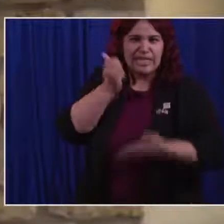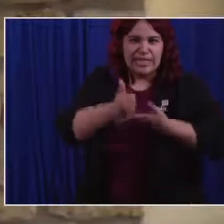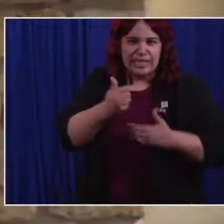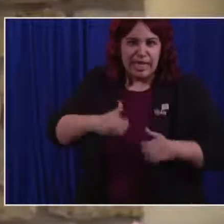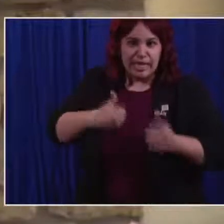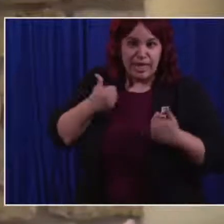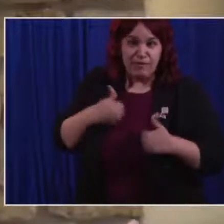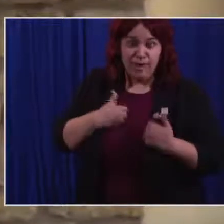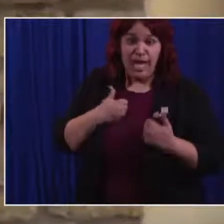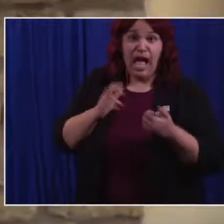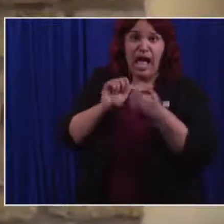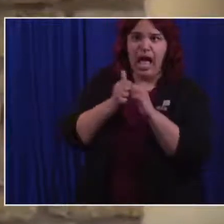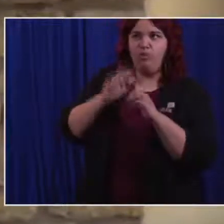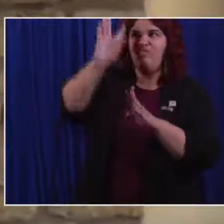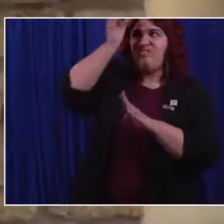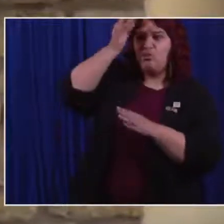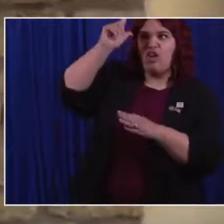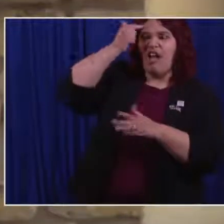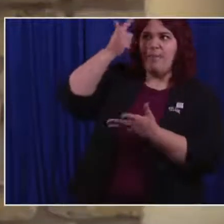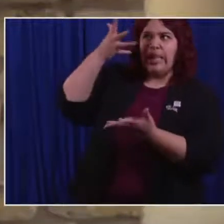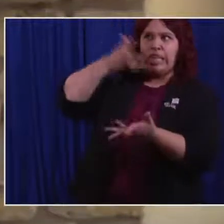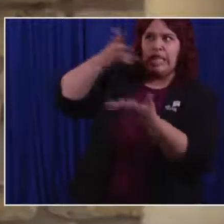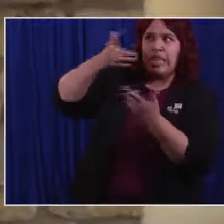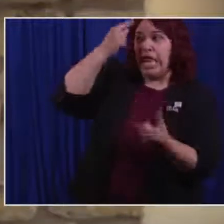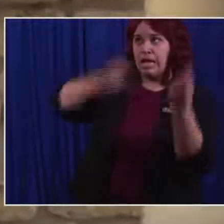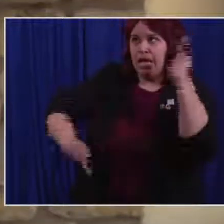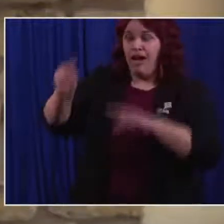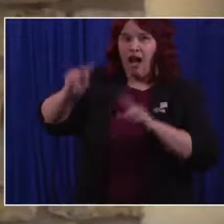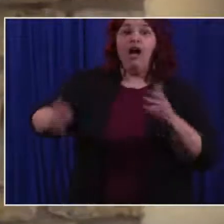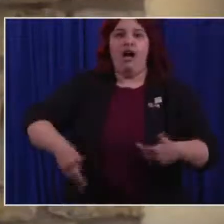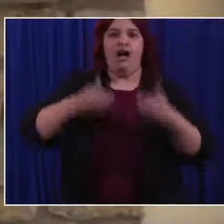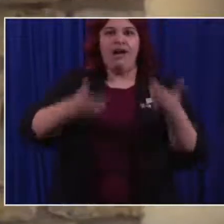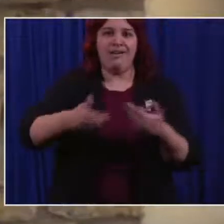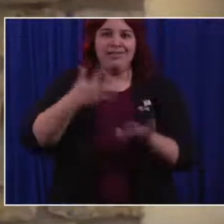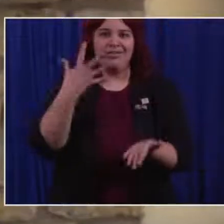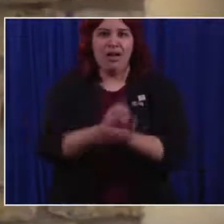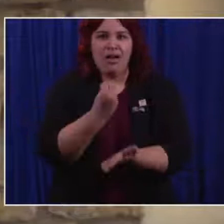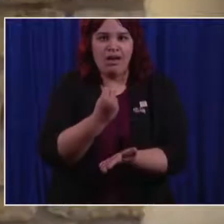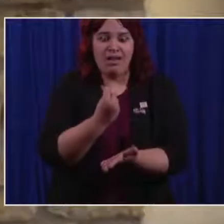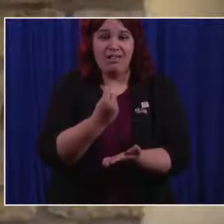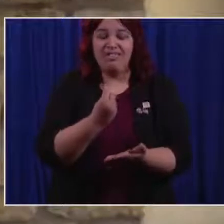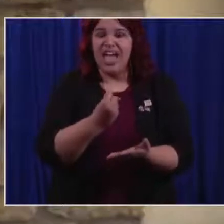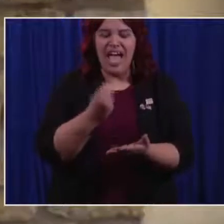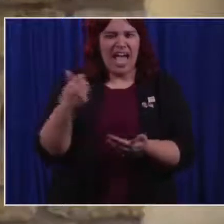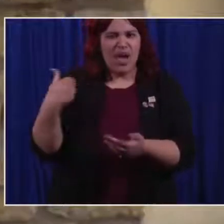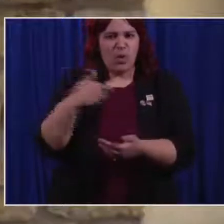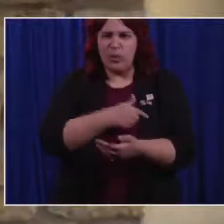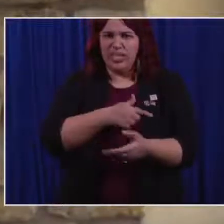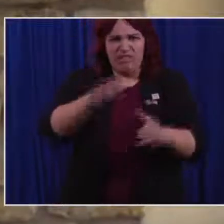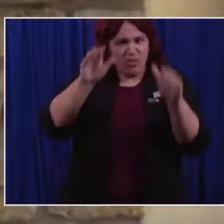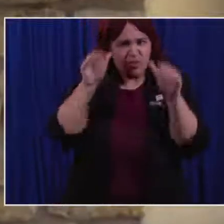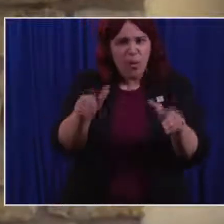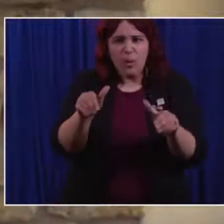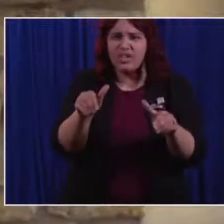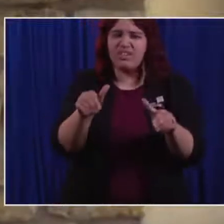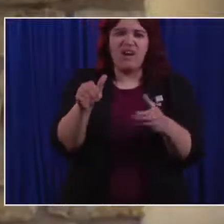supposed to start, I think, on Monday or Tuesday. We've stayed with that. We have vaccinated all the nursing homes, anybody